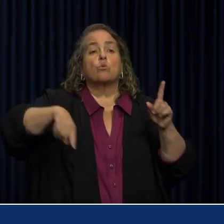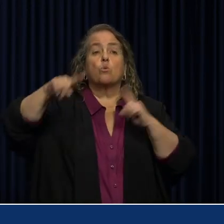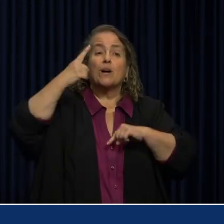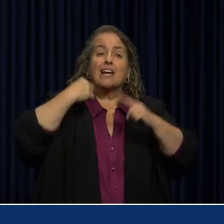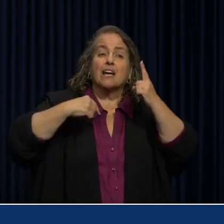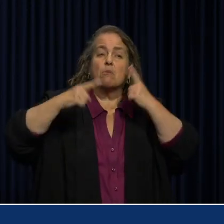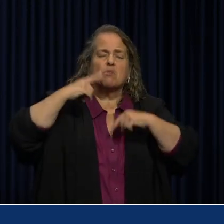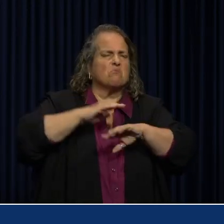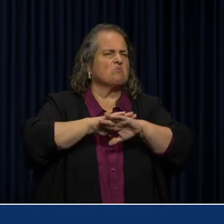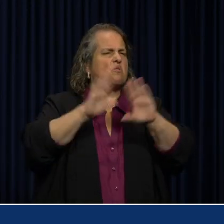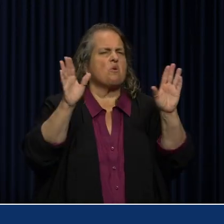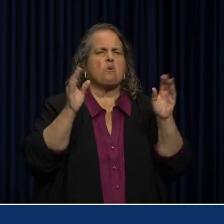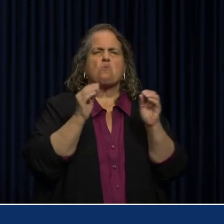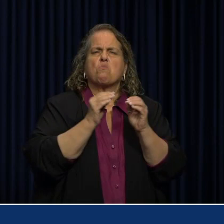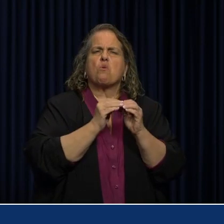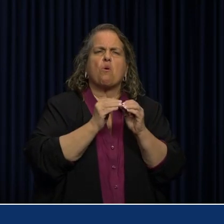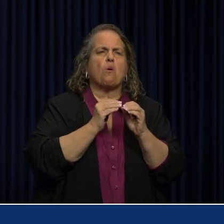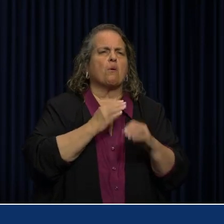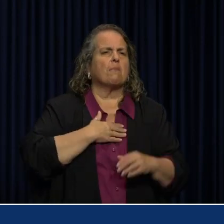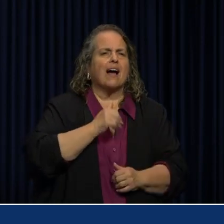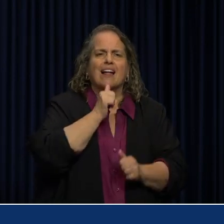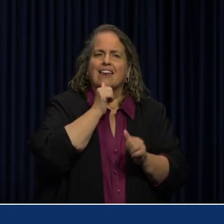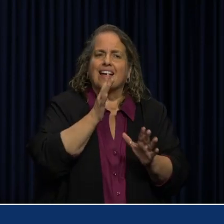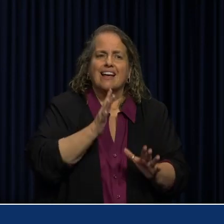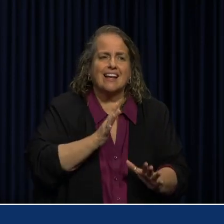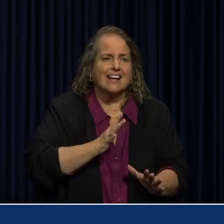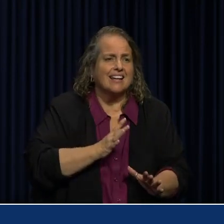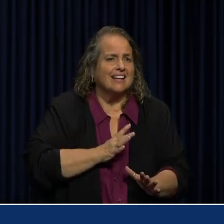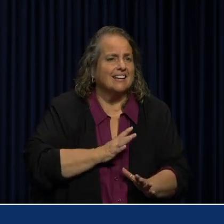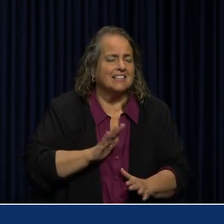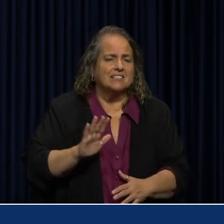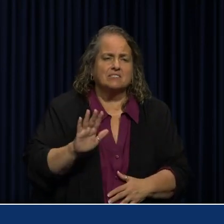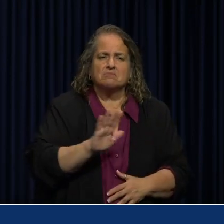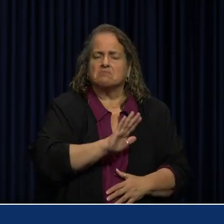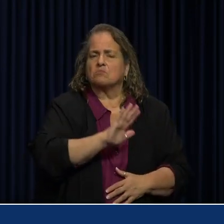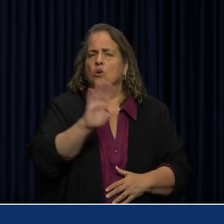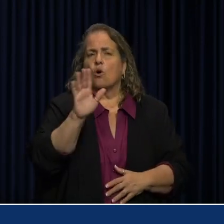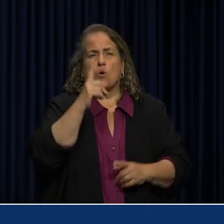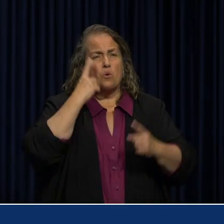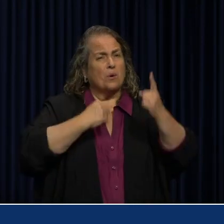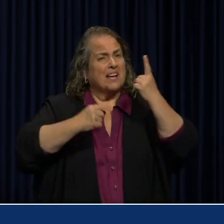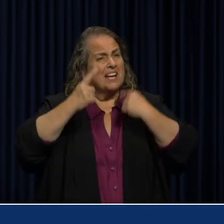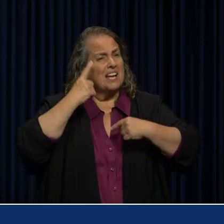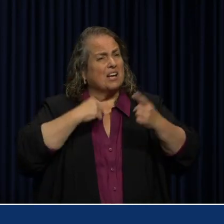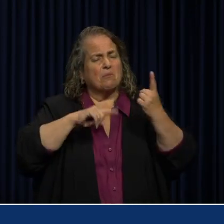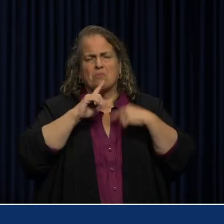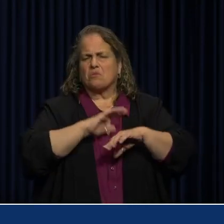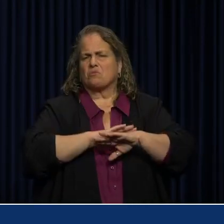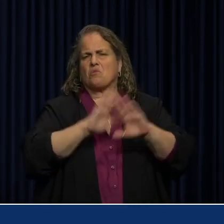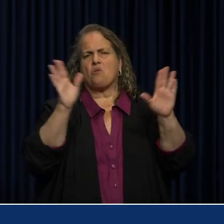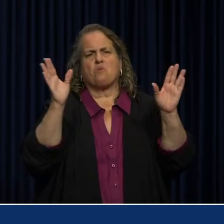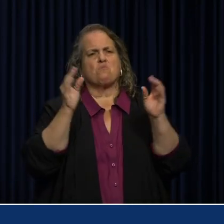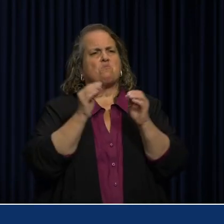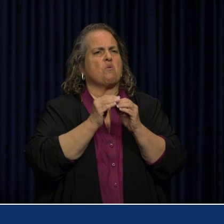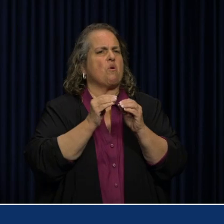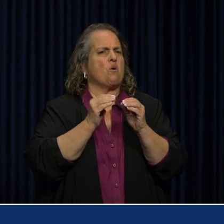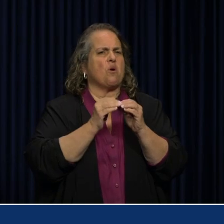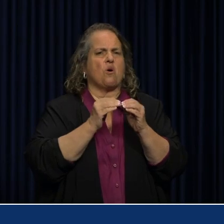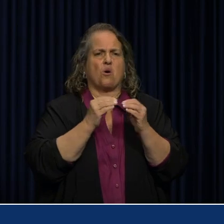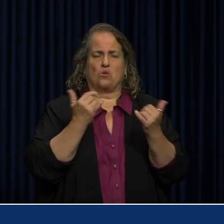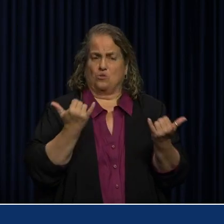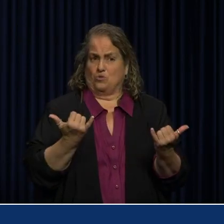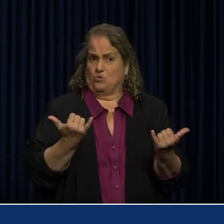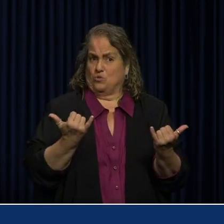Weep no more, my lady, oh, weep no more